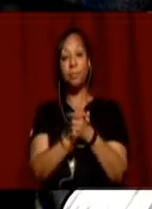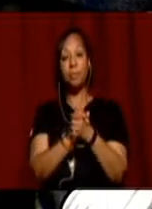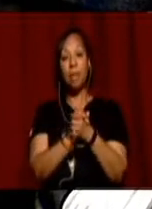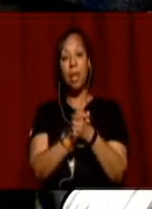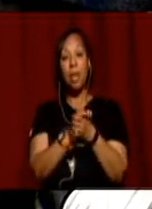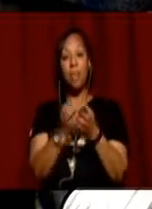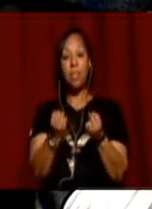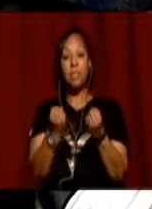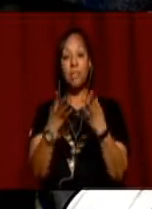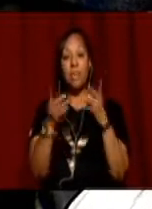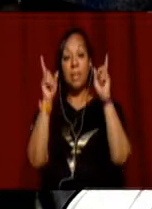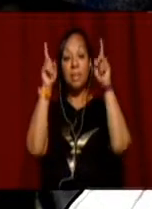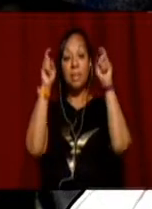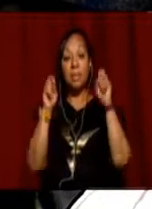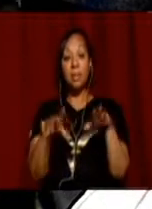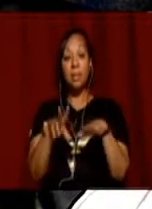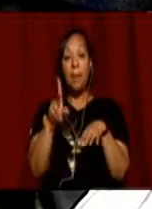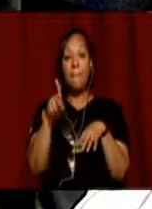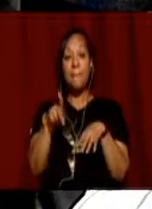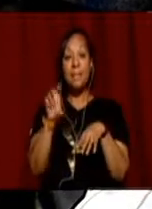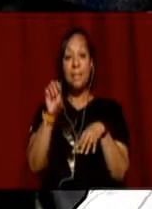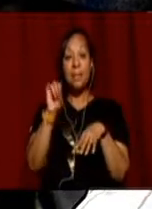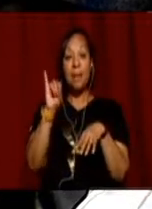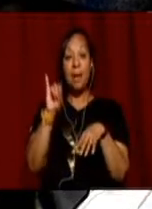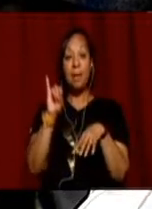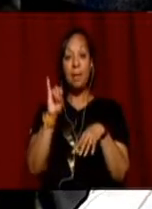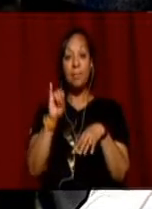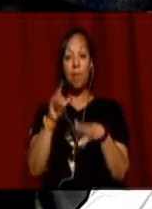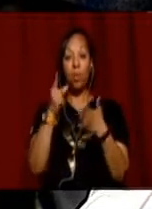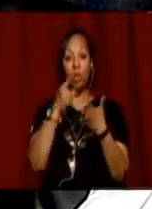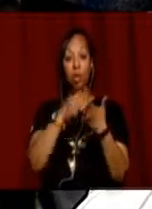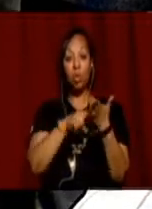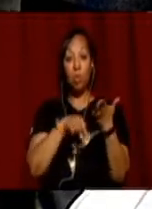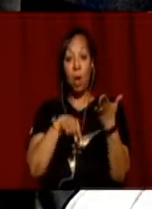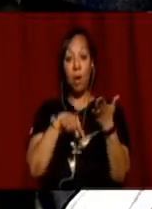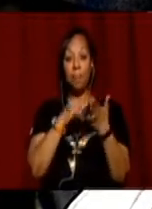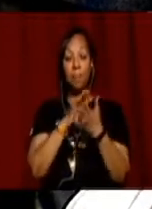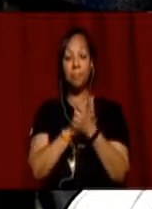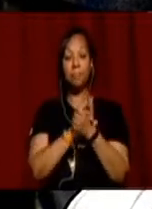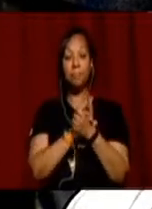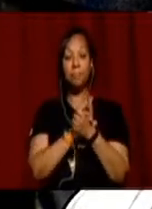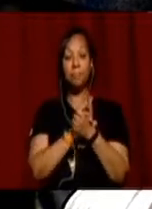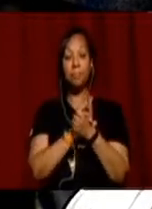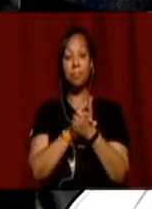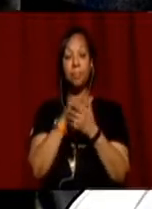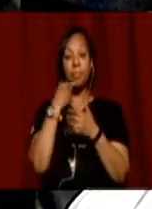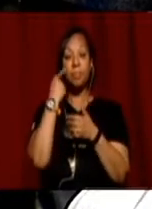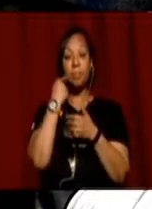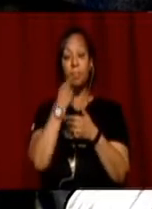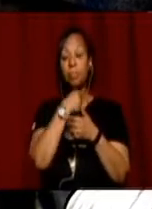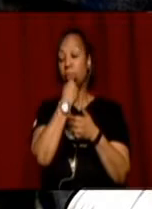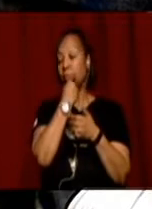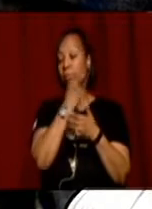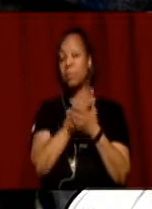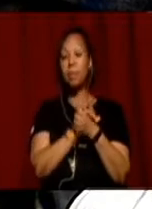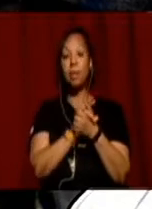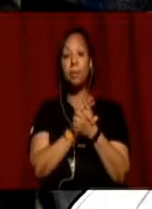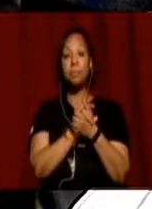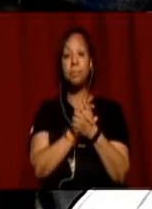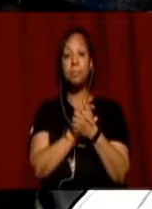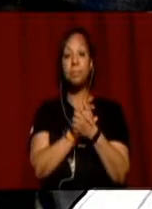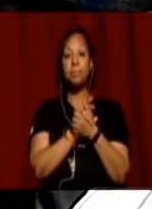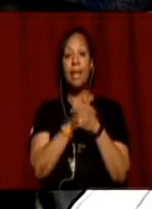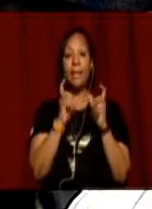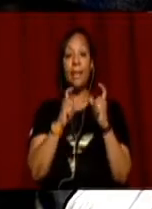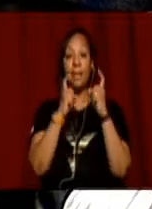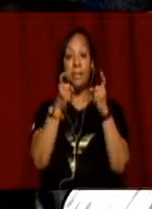a lot of testing with PCR testing with the swab that everybody's familiar with. They drive through, they're